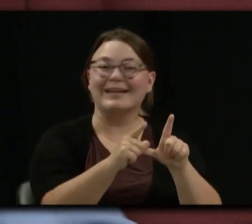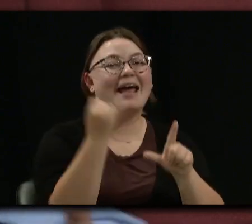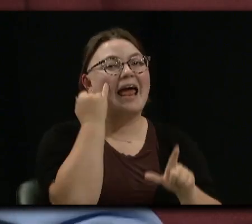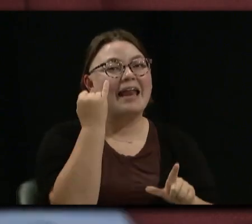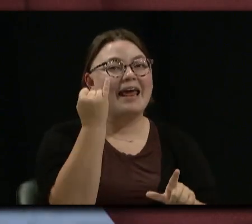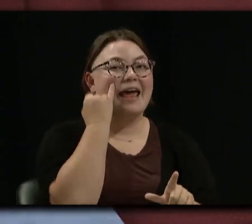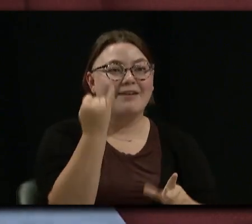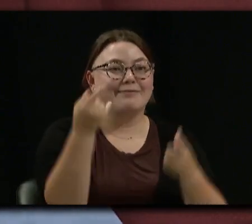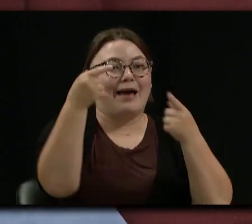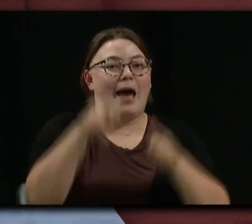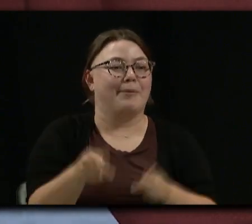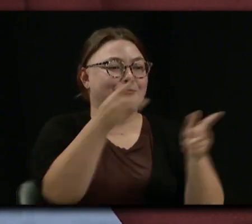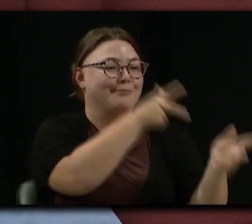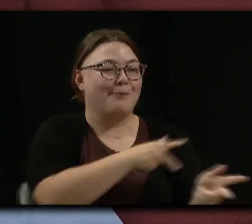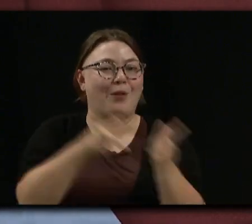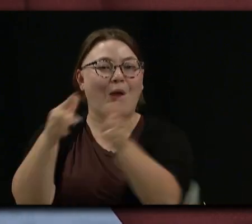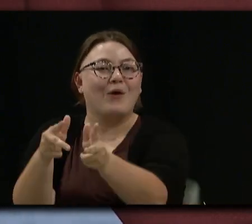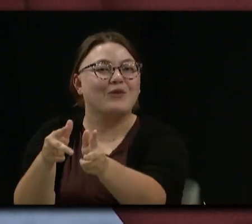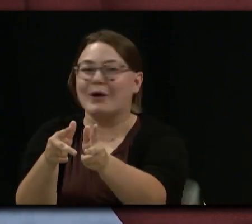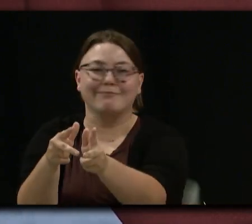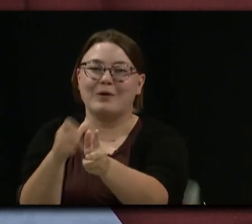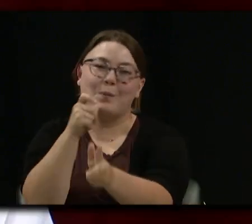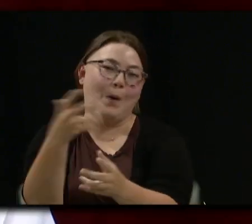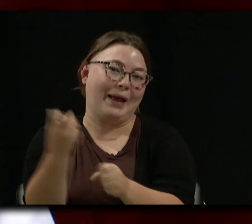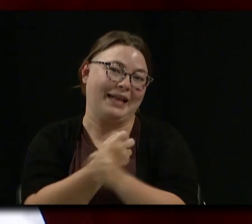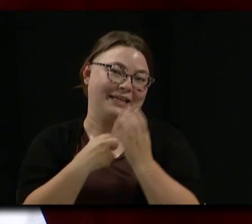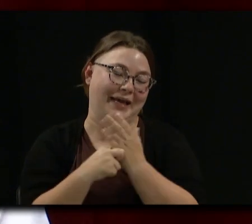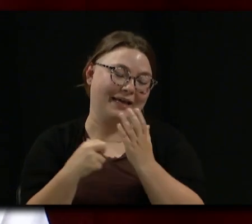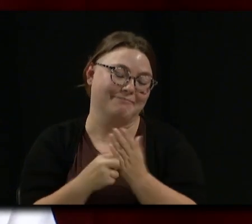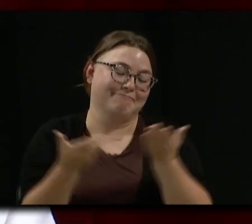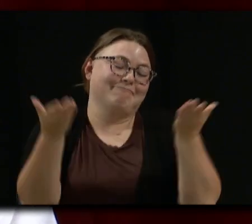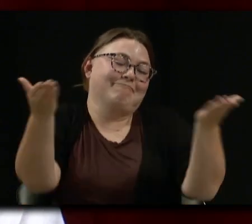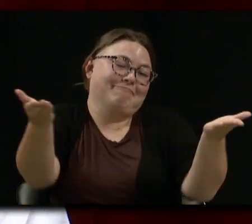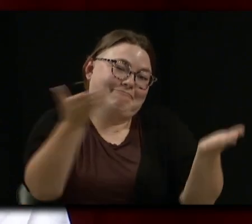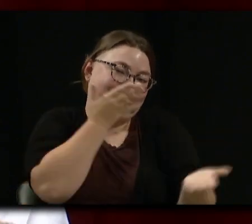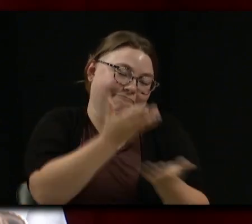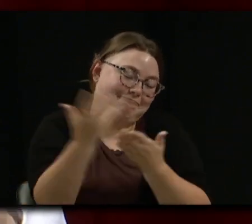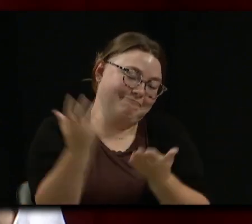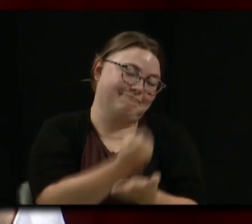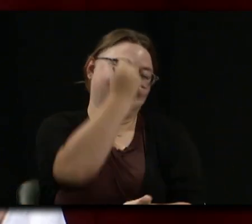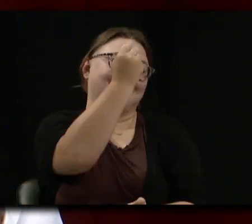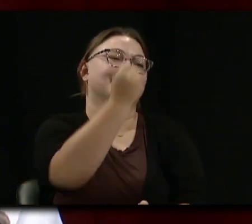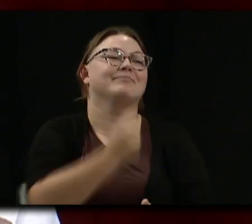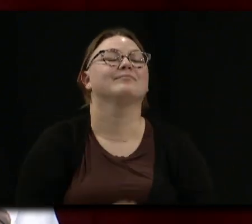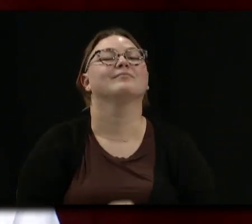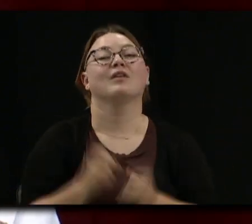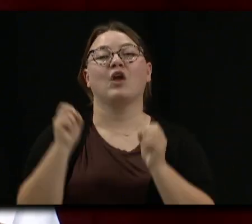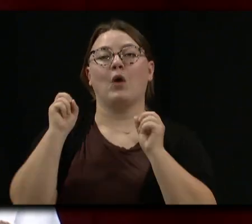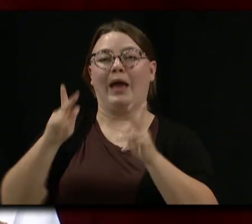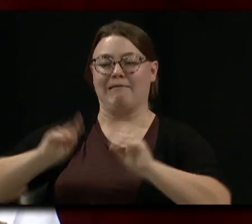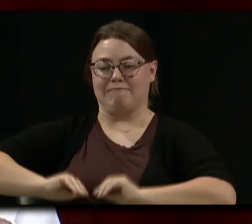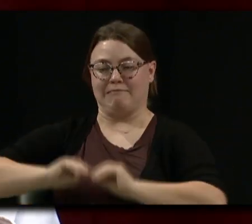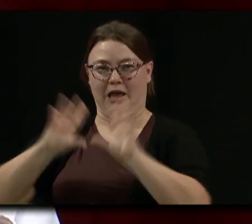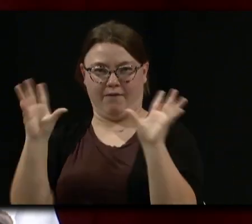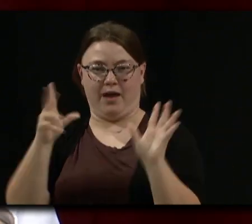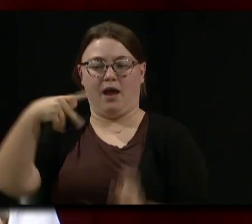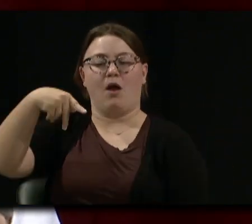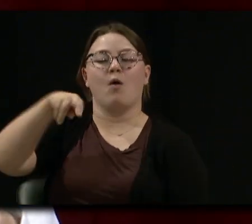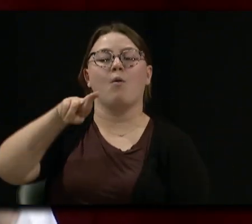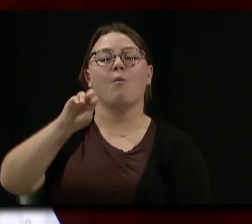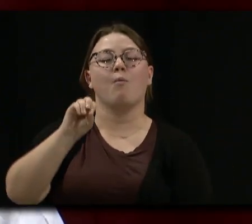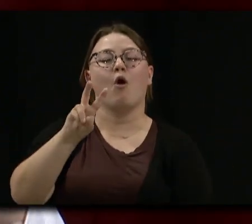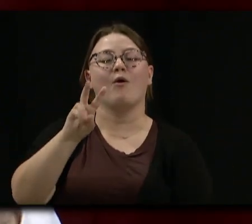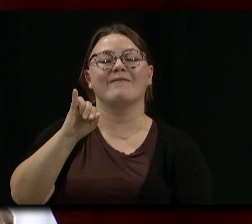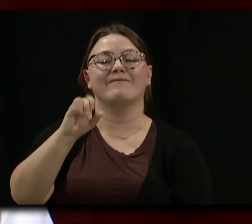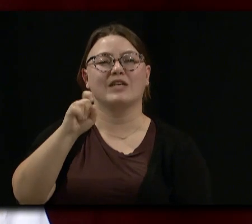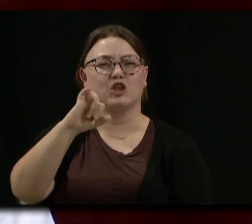they were happen to be pulled over with an invalid license. Right. So just to be clear, in terms of a provisional ballot, I think sometimes people